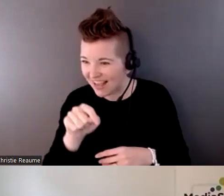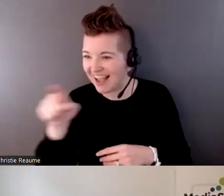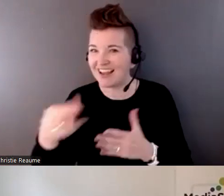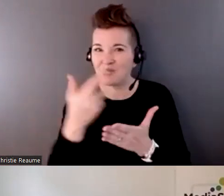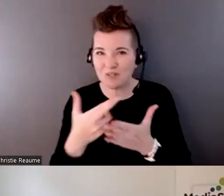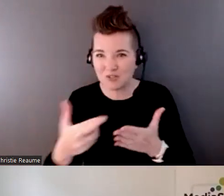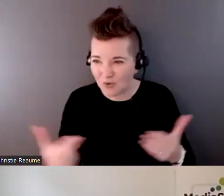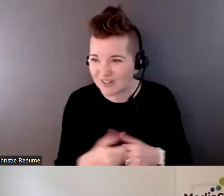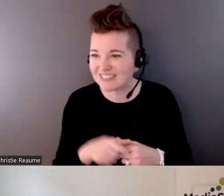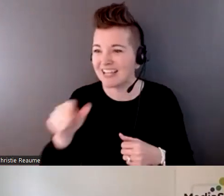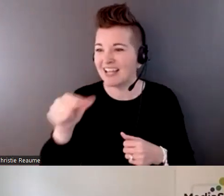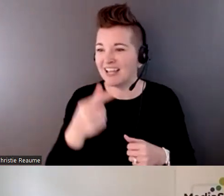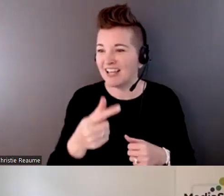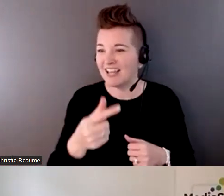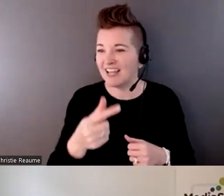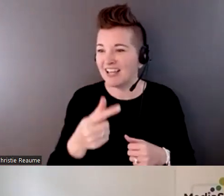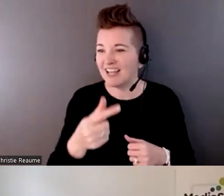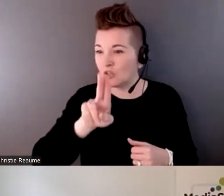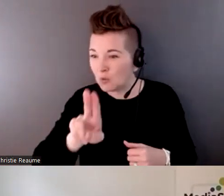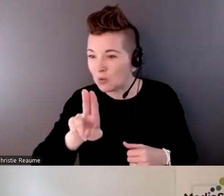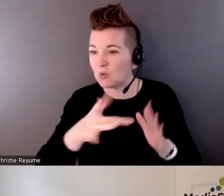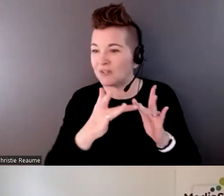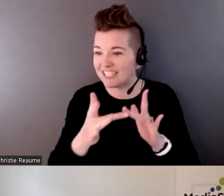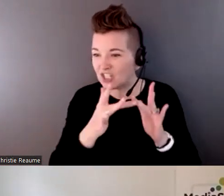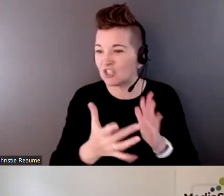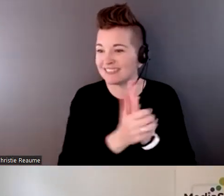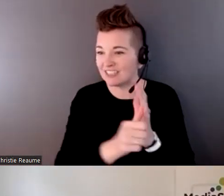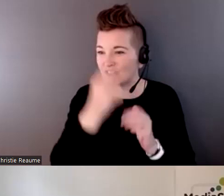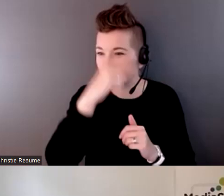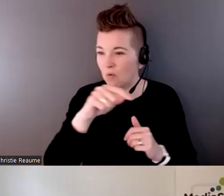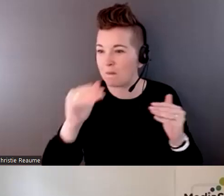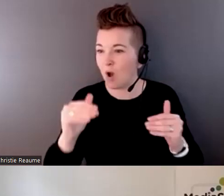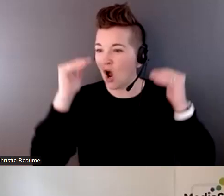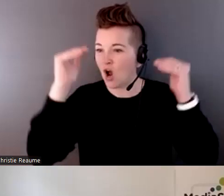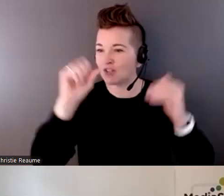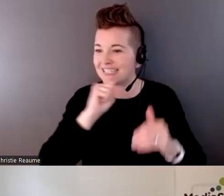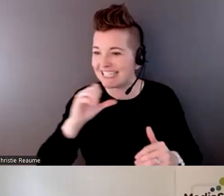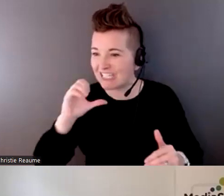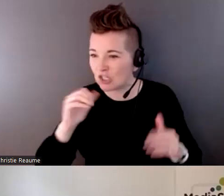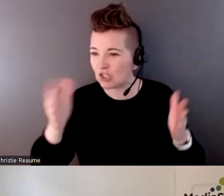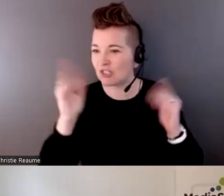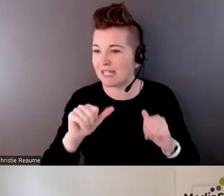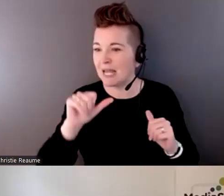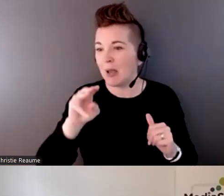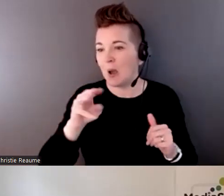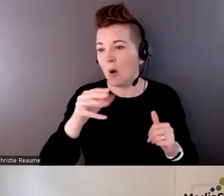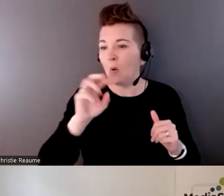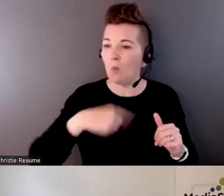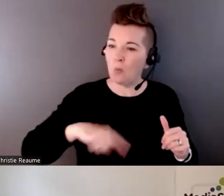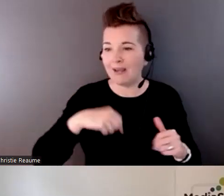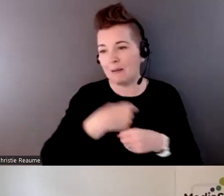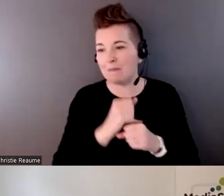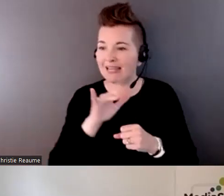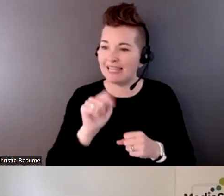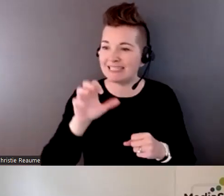glue digital skills for modern seniors we made it stick we have audlin.ca a digital